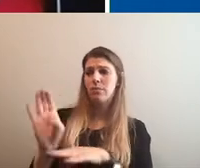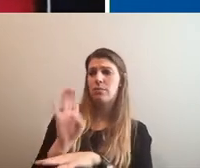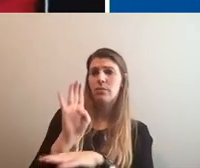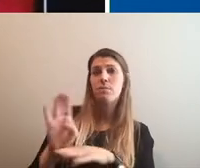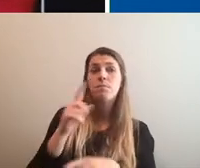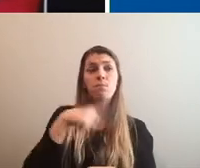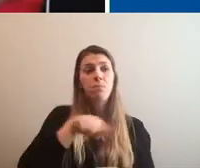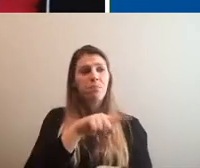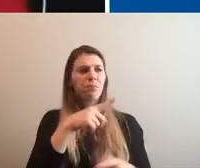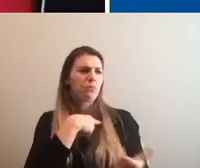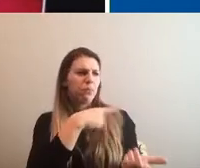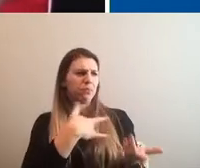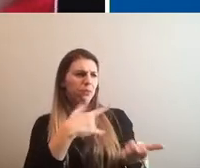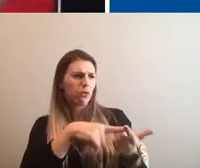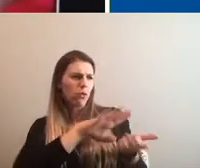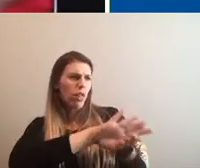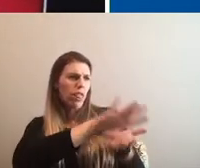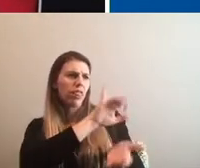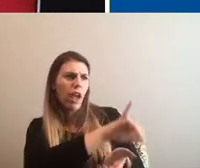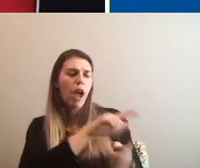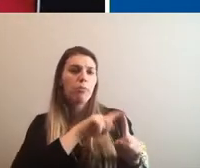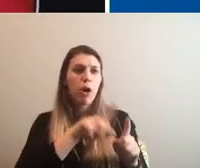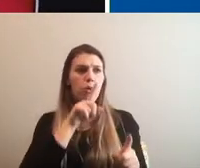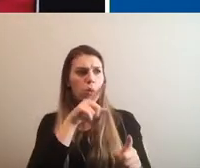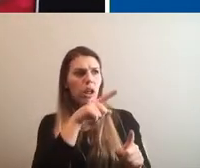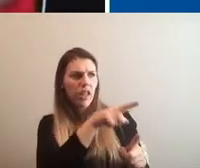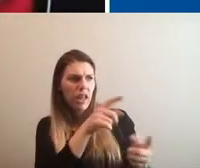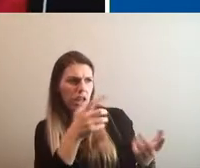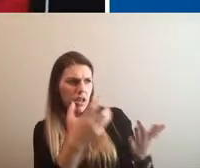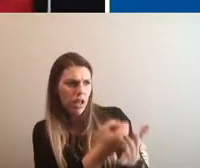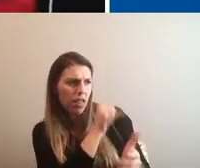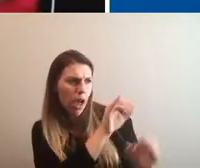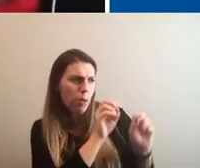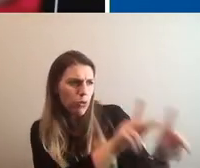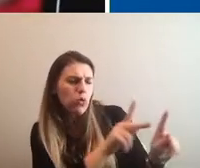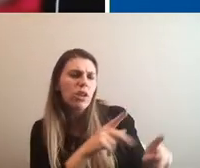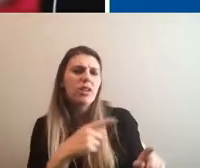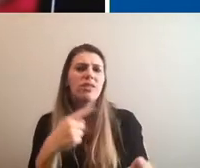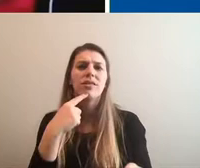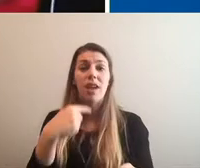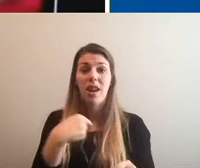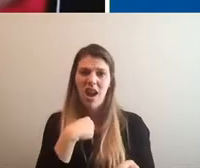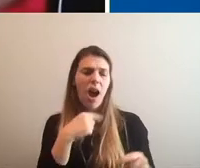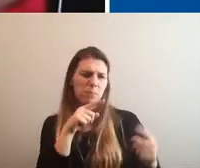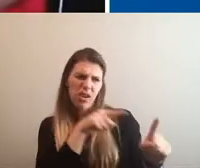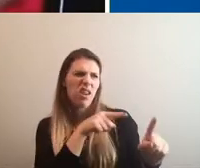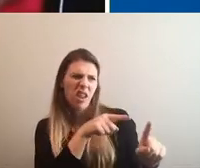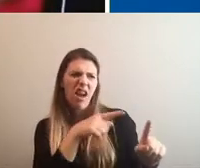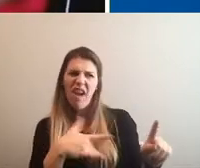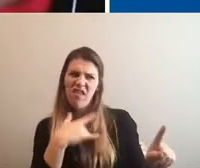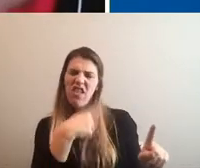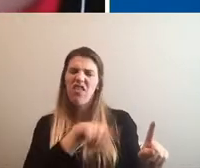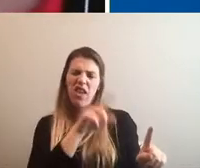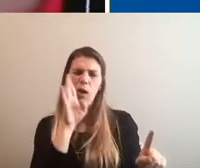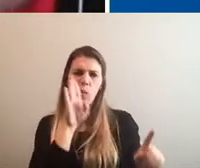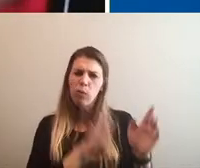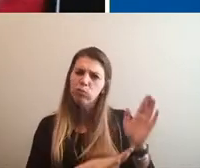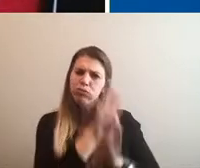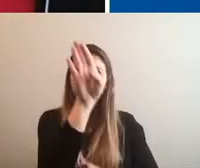being left out of the big systems. And he says, I'm making my bet on those folks. And it's